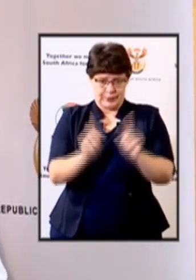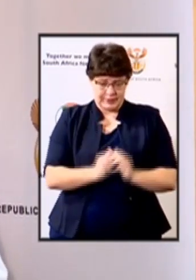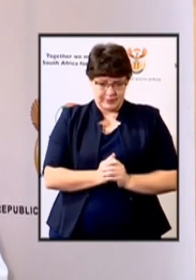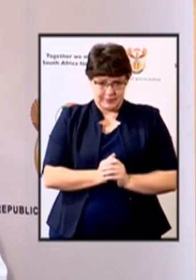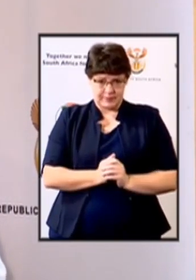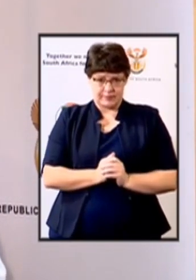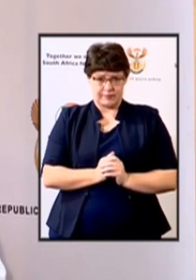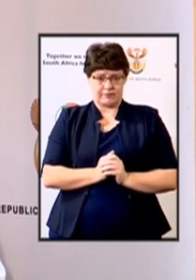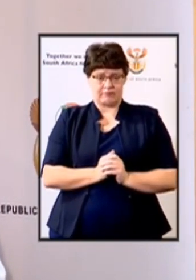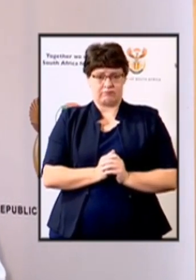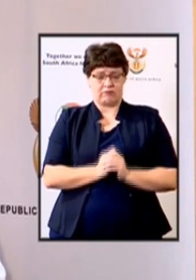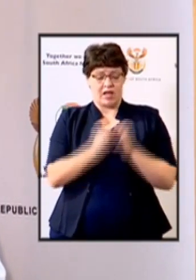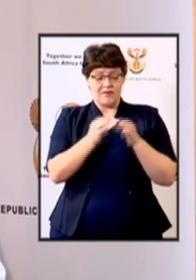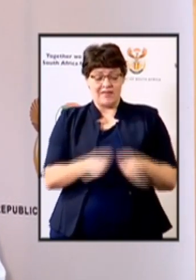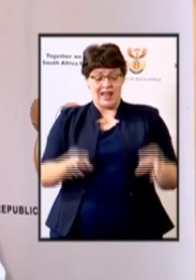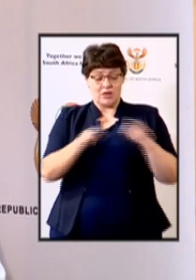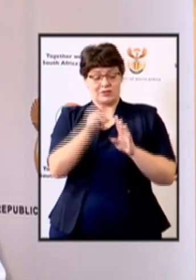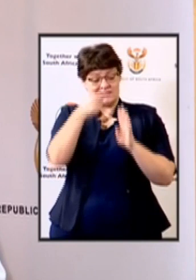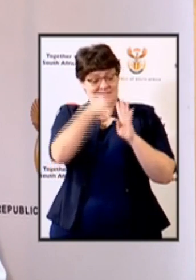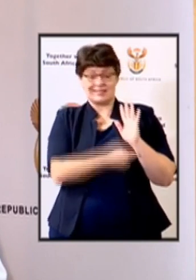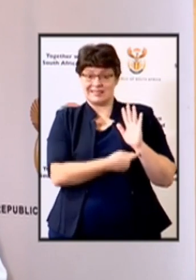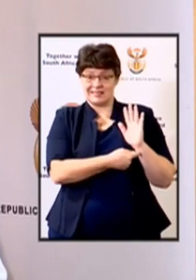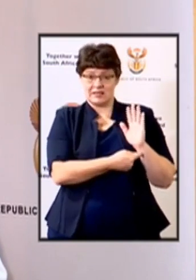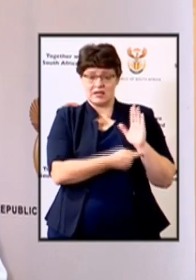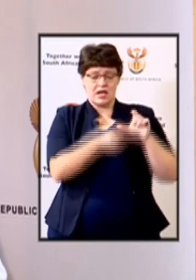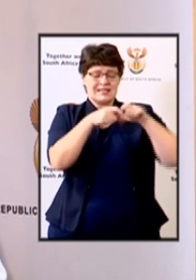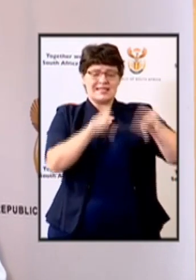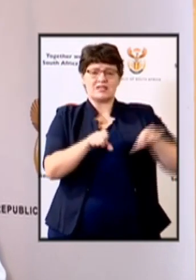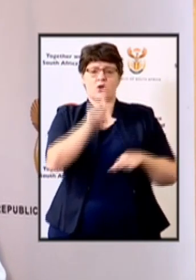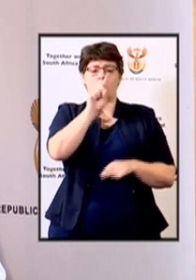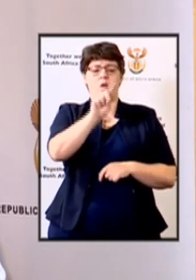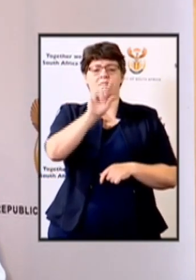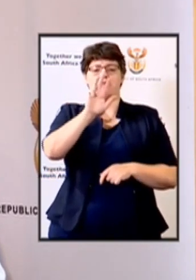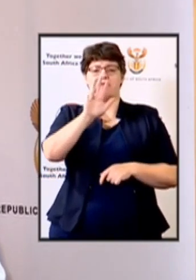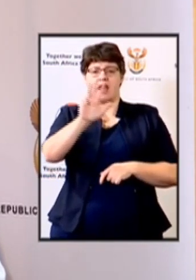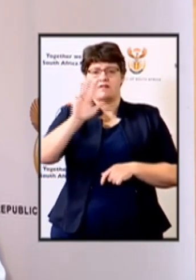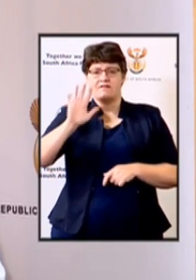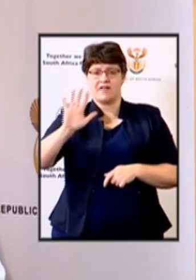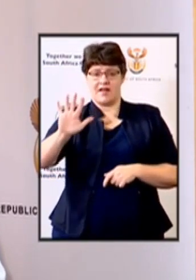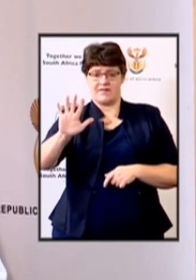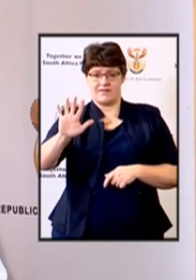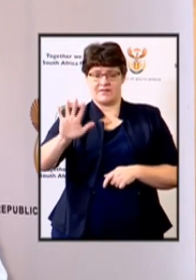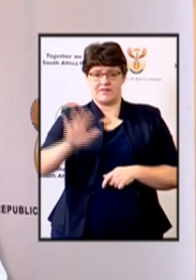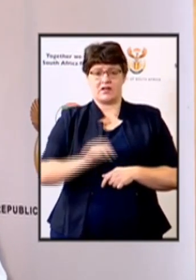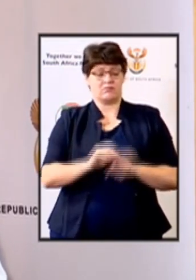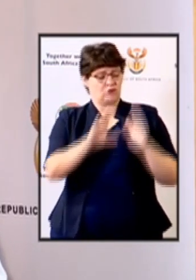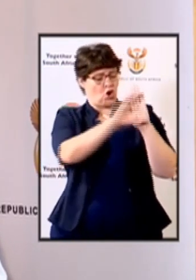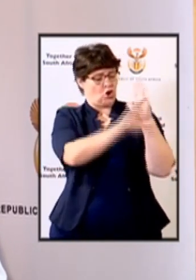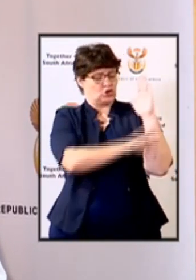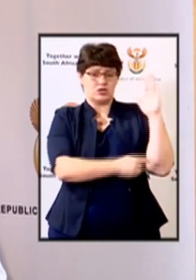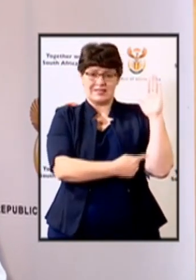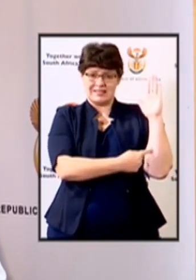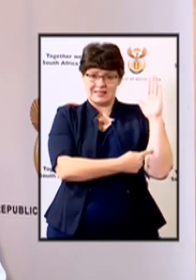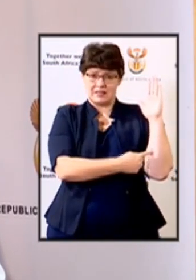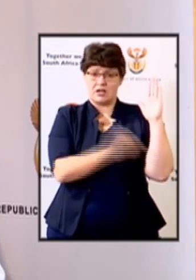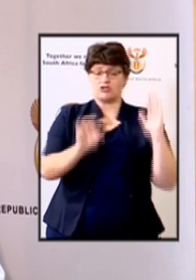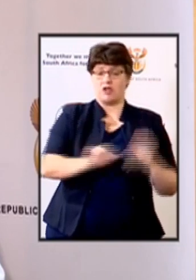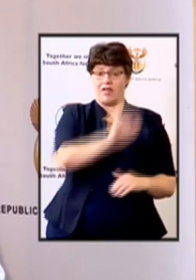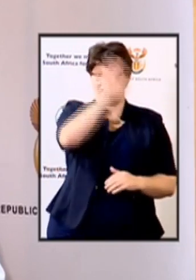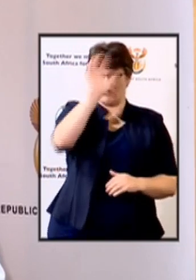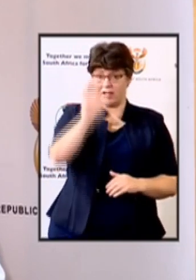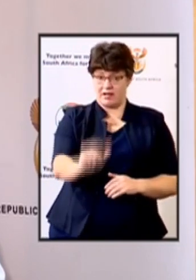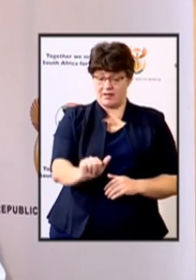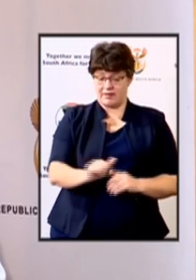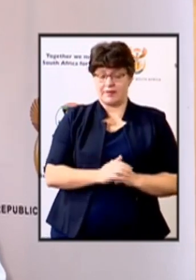In advancing these values, Section 195 of the Constitution of the Republic of South